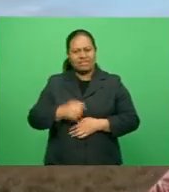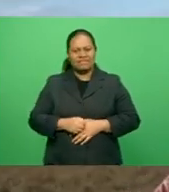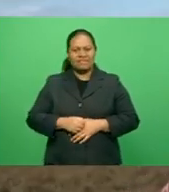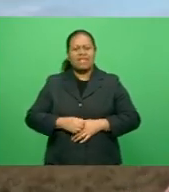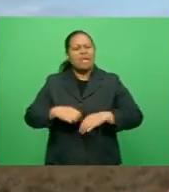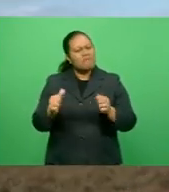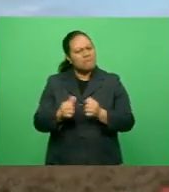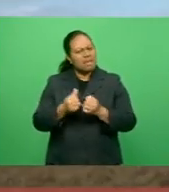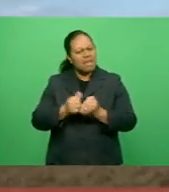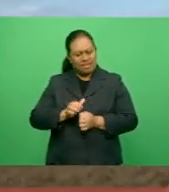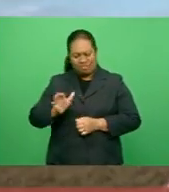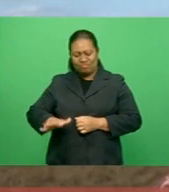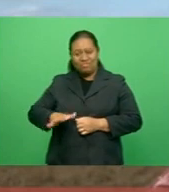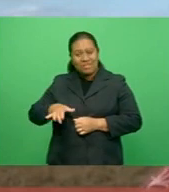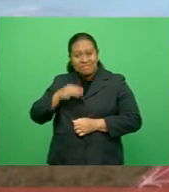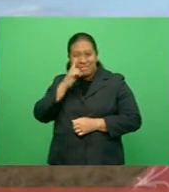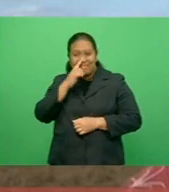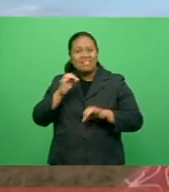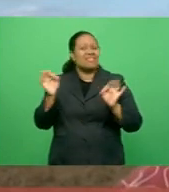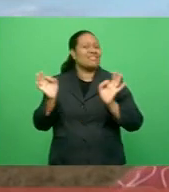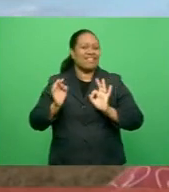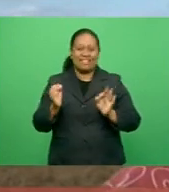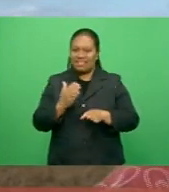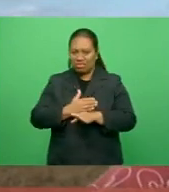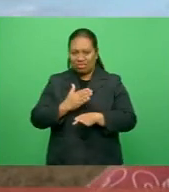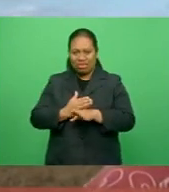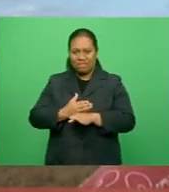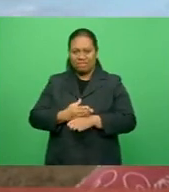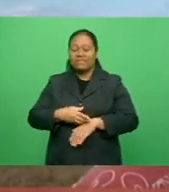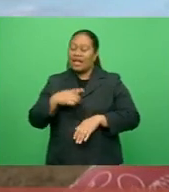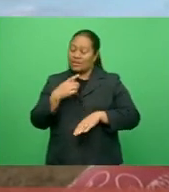they have no job. If the government making